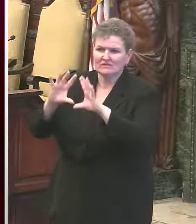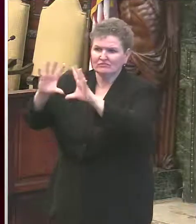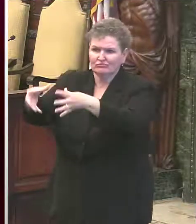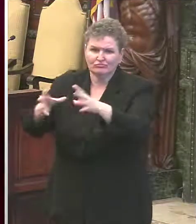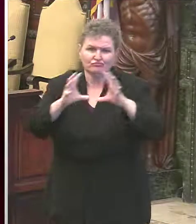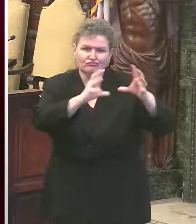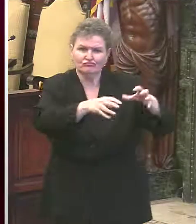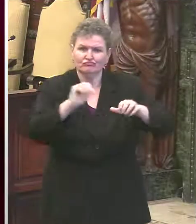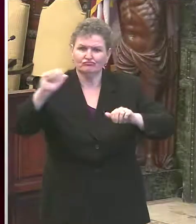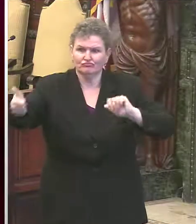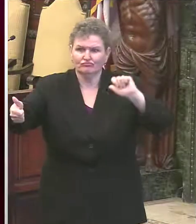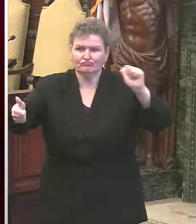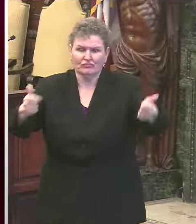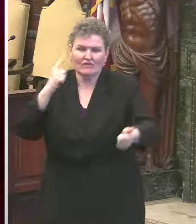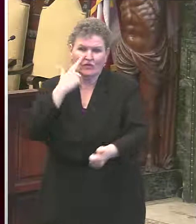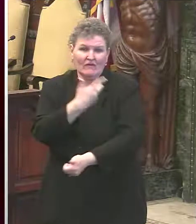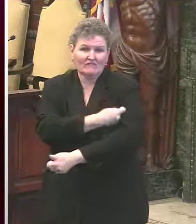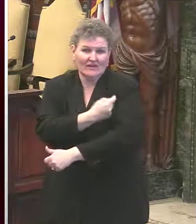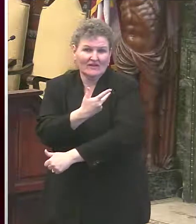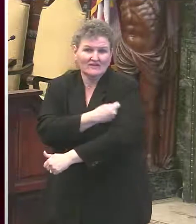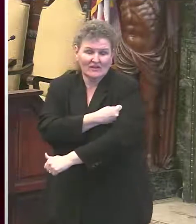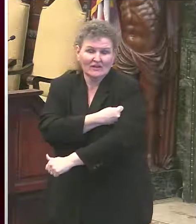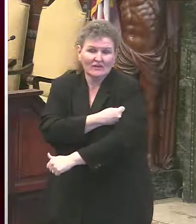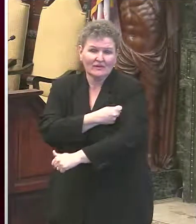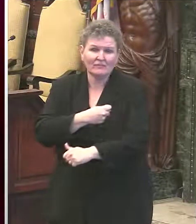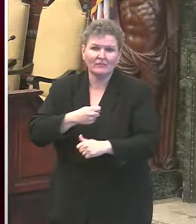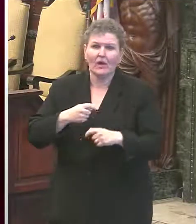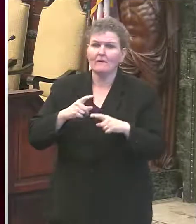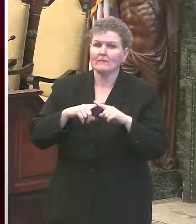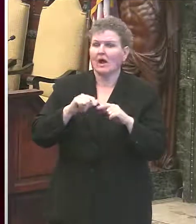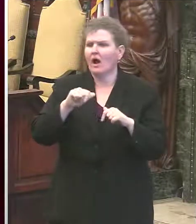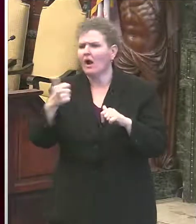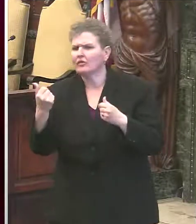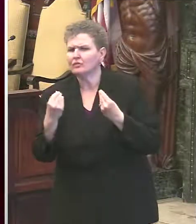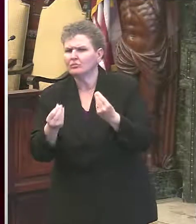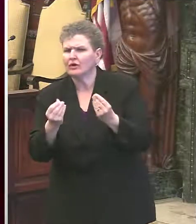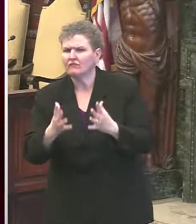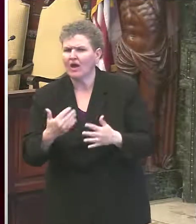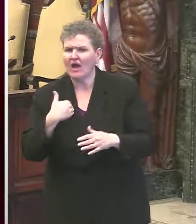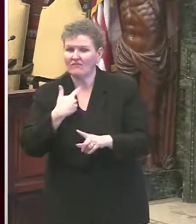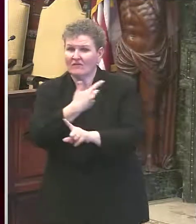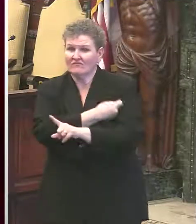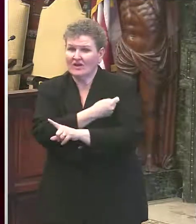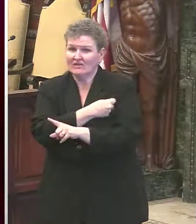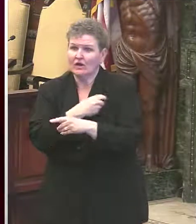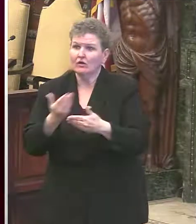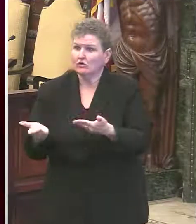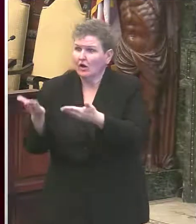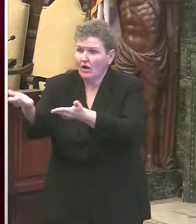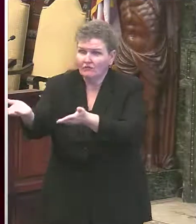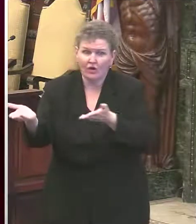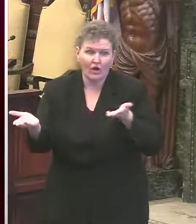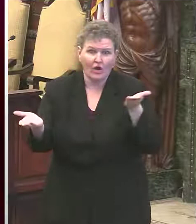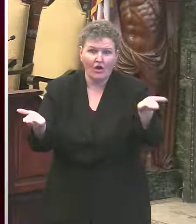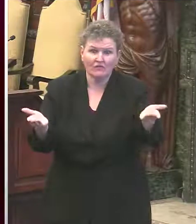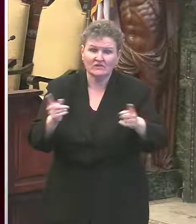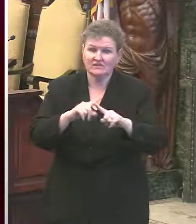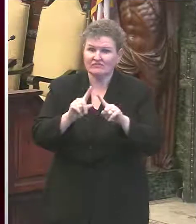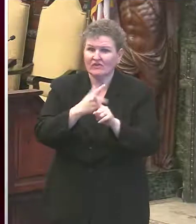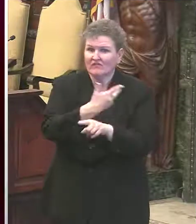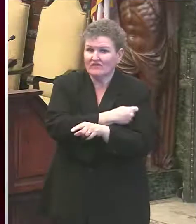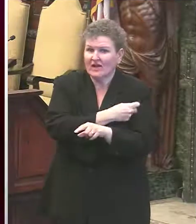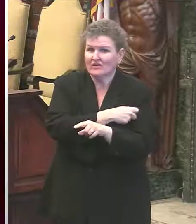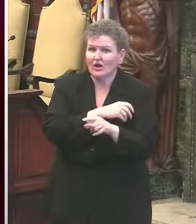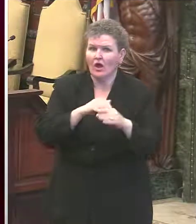are also encouraging other providers who have vaccine to offer vaccinations in underserved areas. So